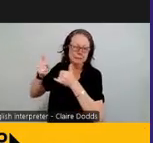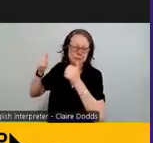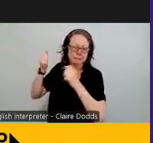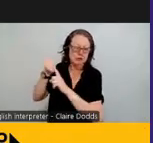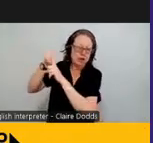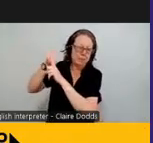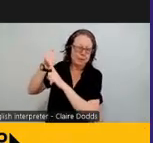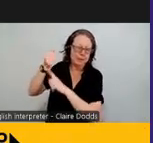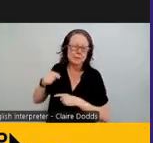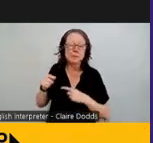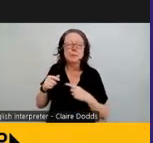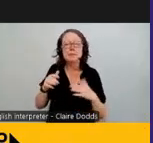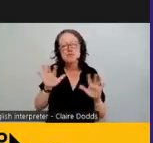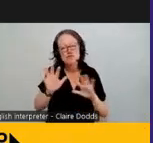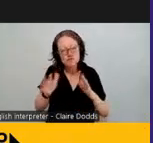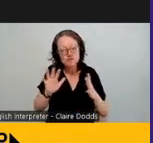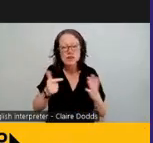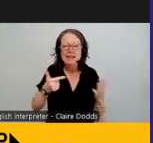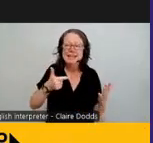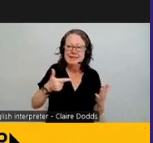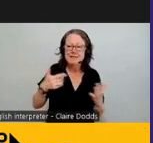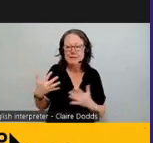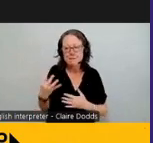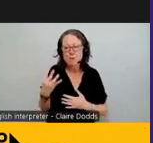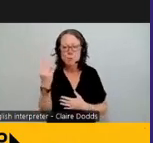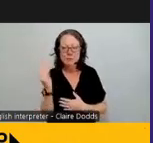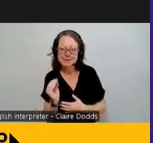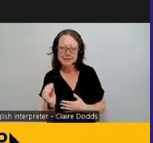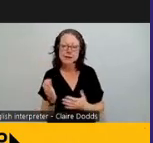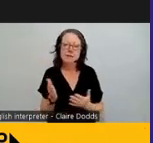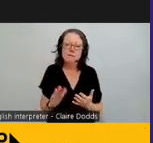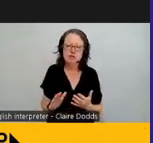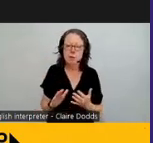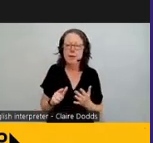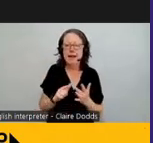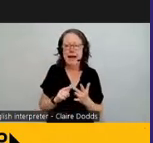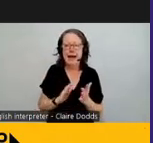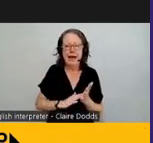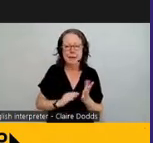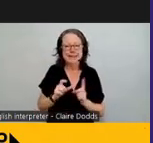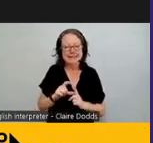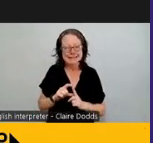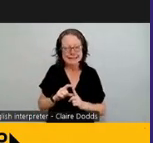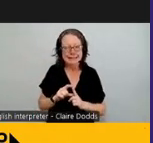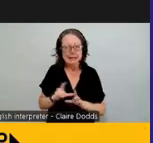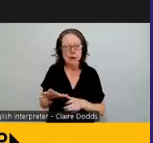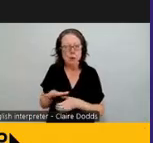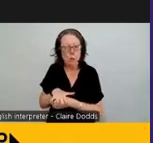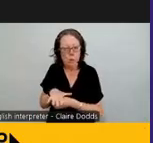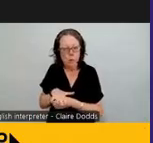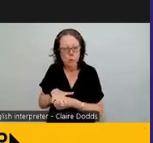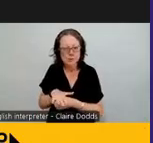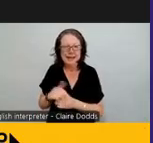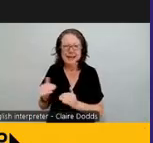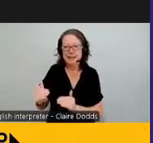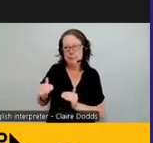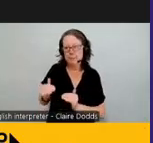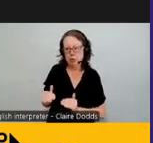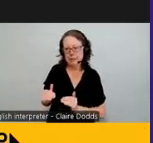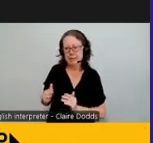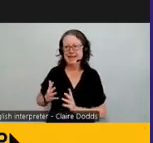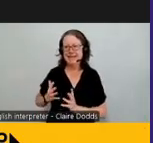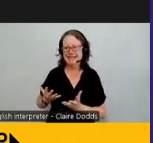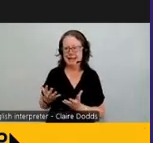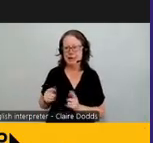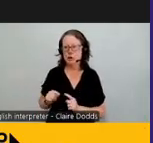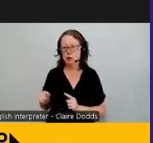them come from an IMD ward in the bottom 10 to 30%. So they are people who have